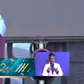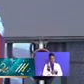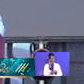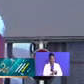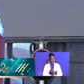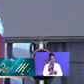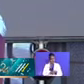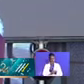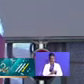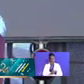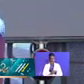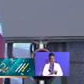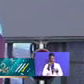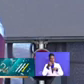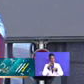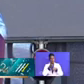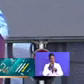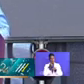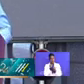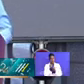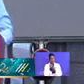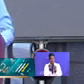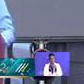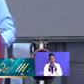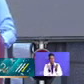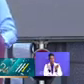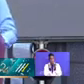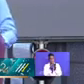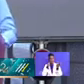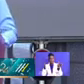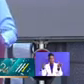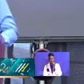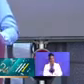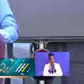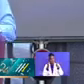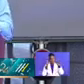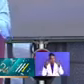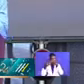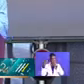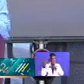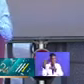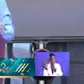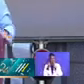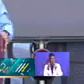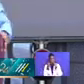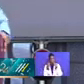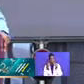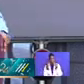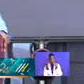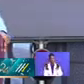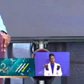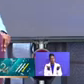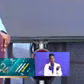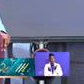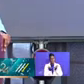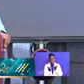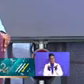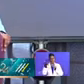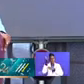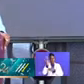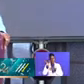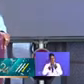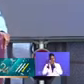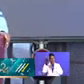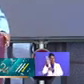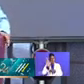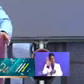used them tremendously can we give a big clap offering to all the Servants of God that